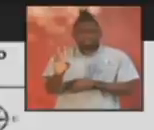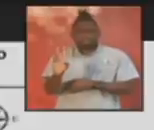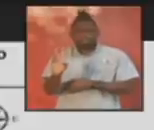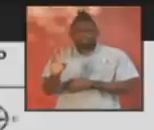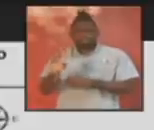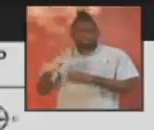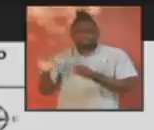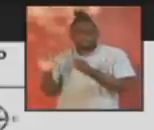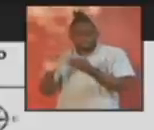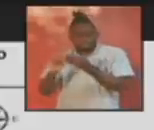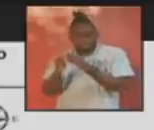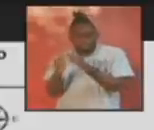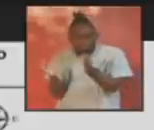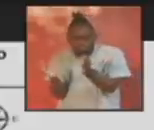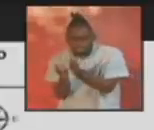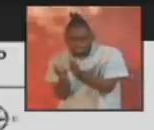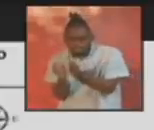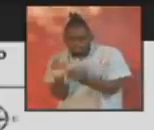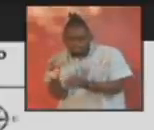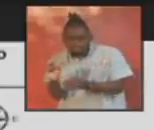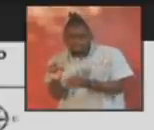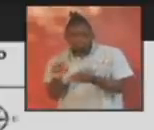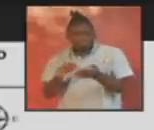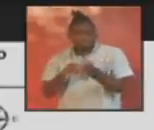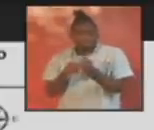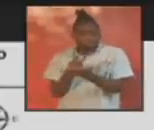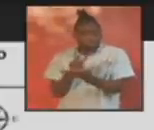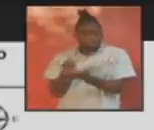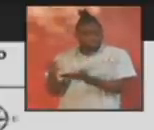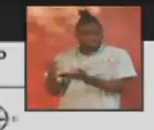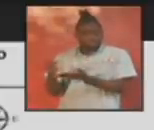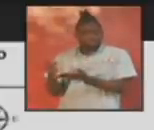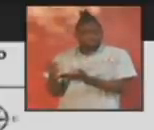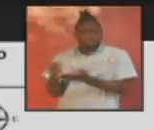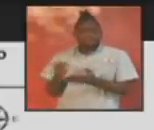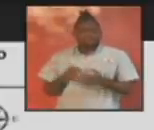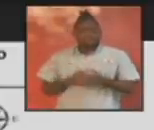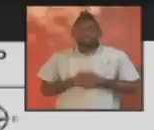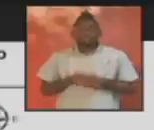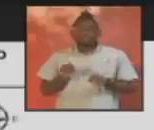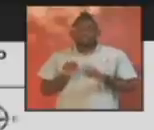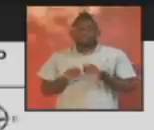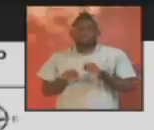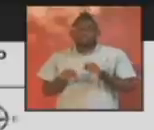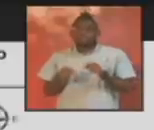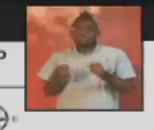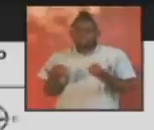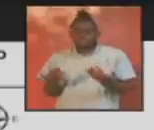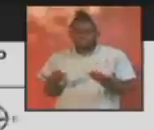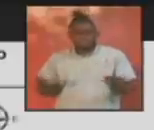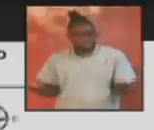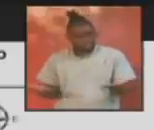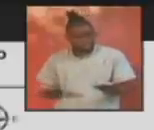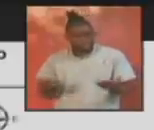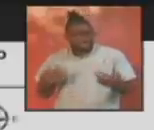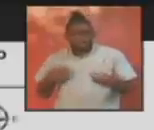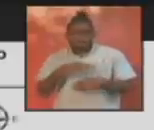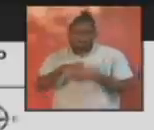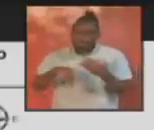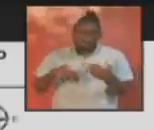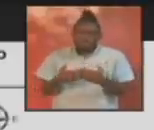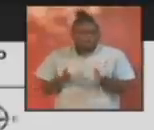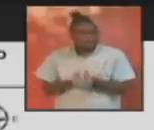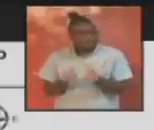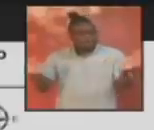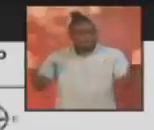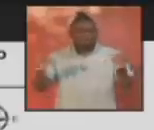over the past 2 weeks, and we are encouraging all populations in all places to continue